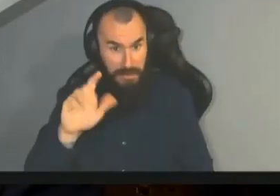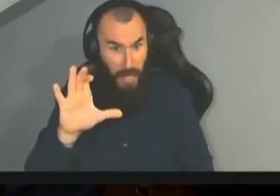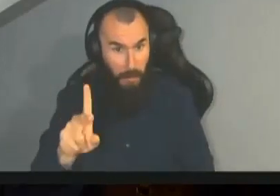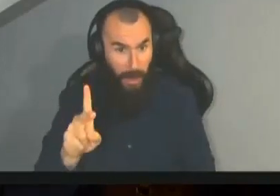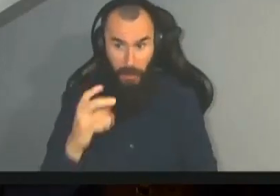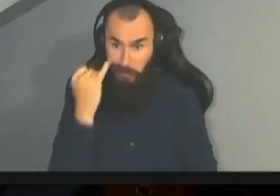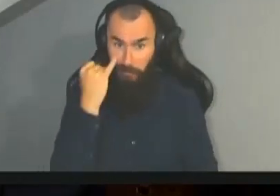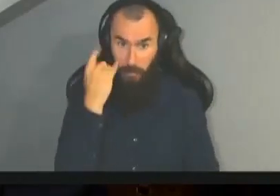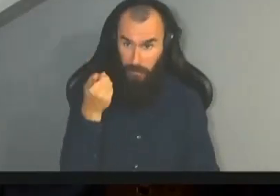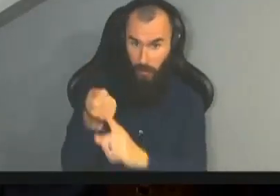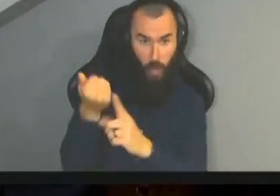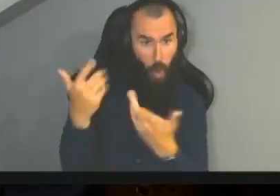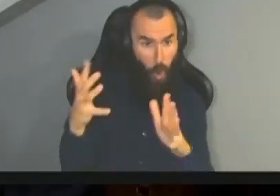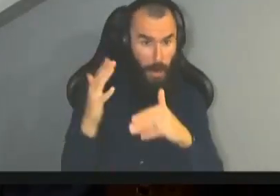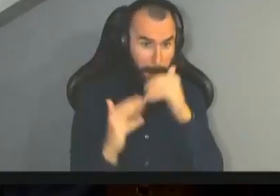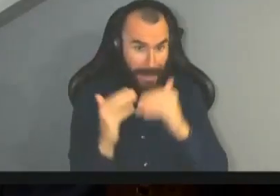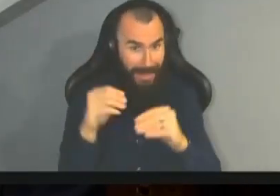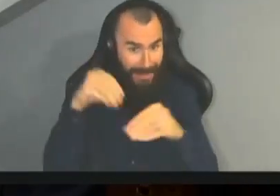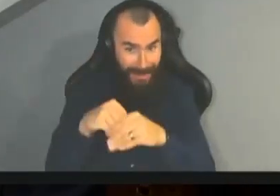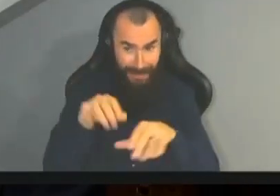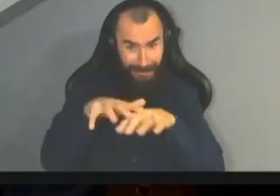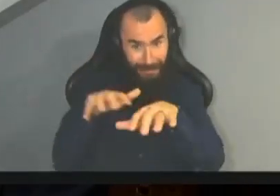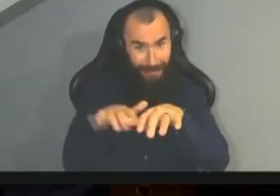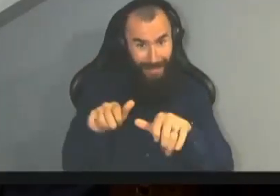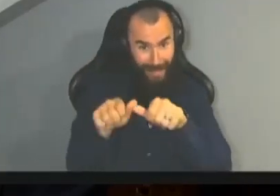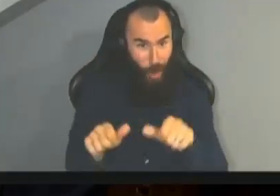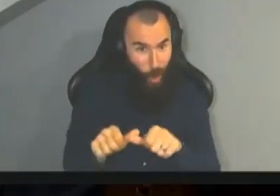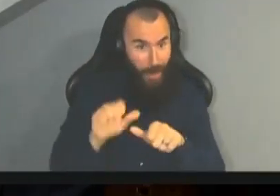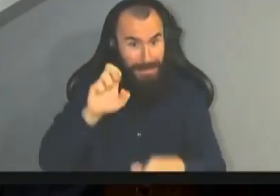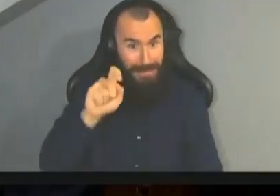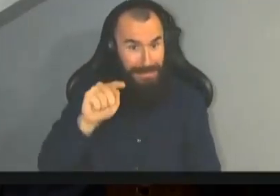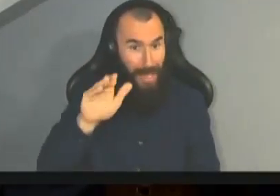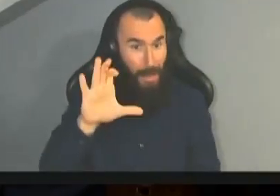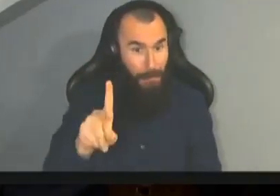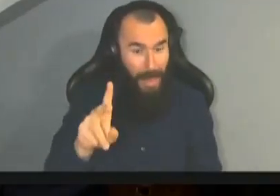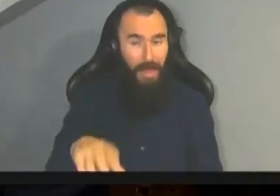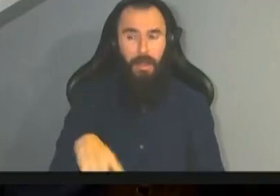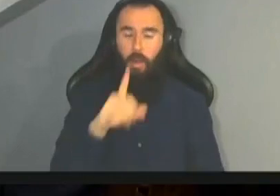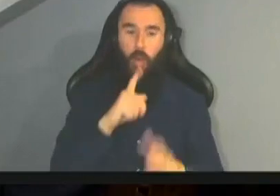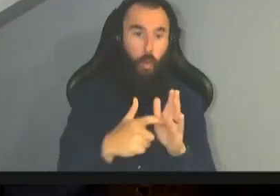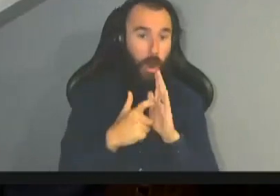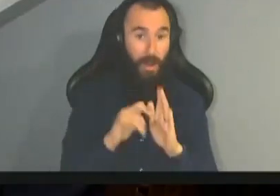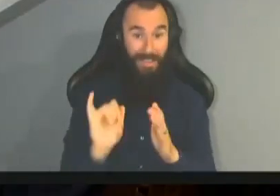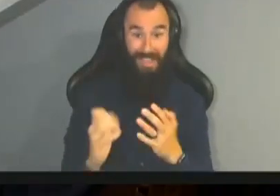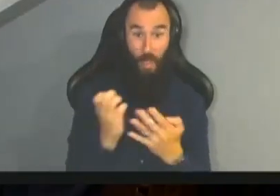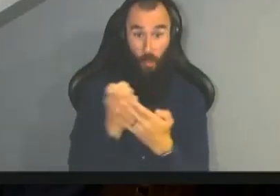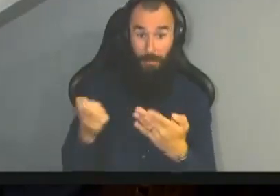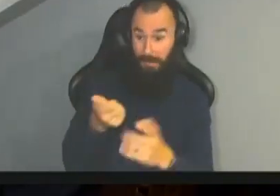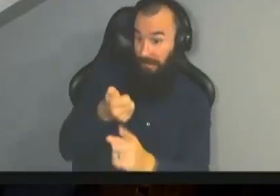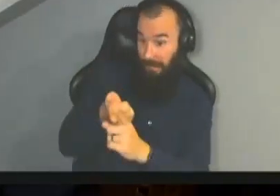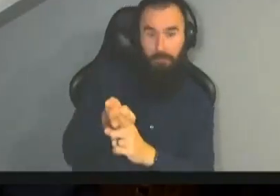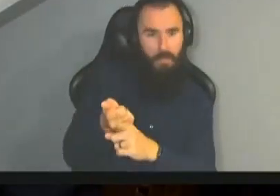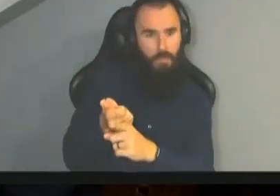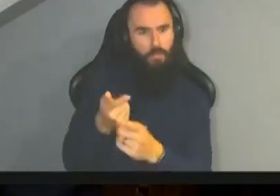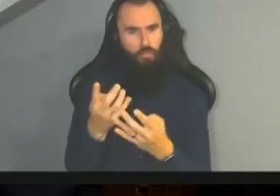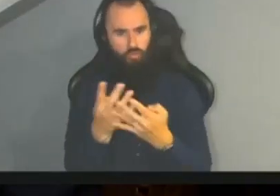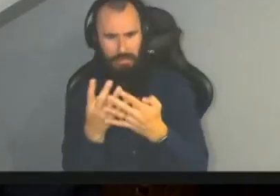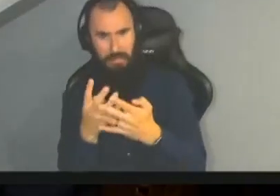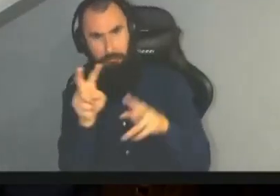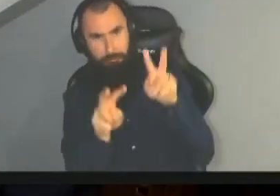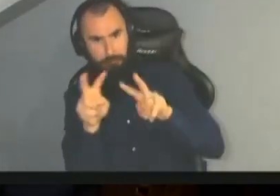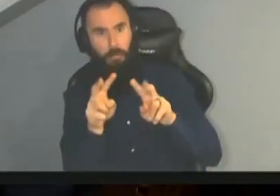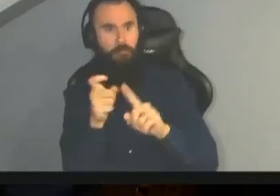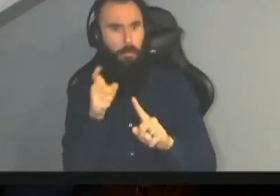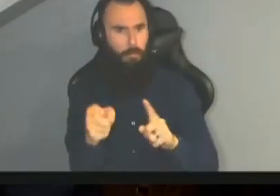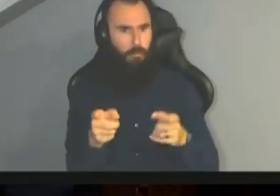within a setback. And it does require that equipment is screened from the street or abutting